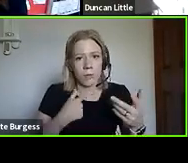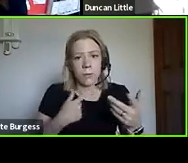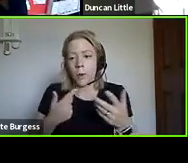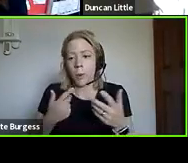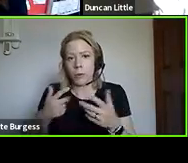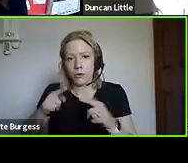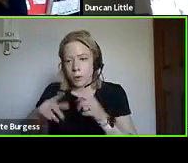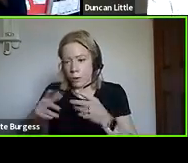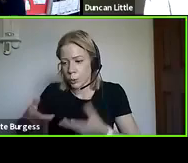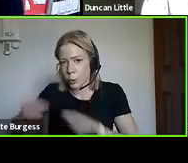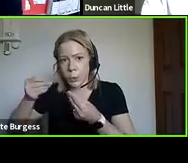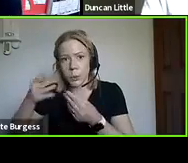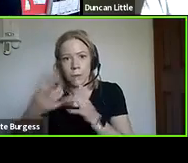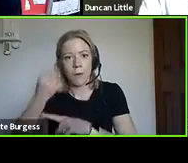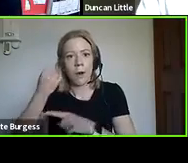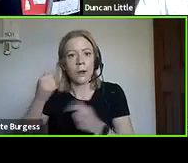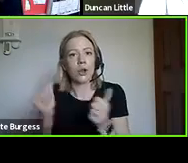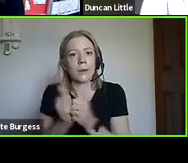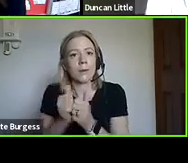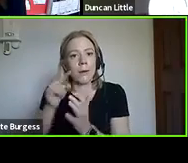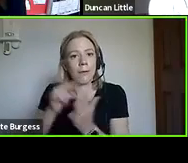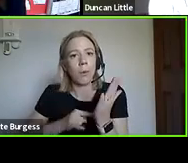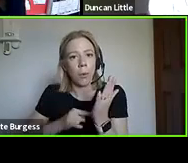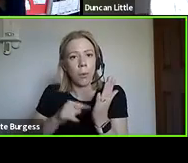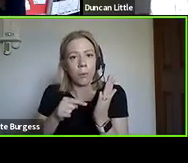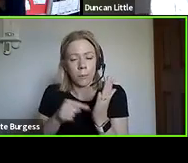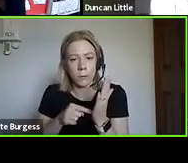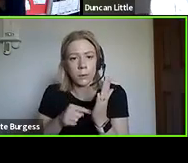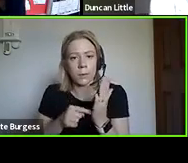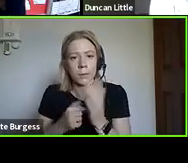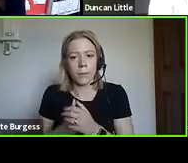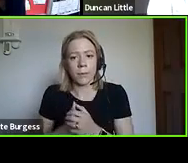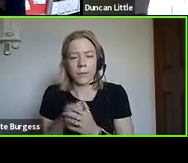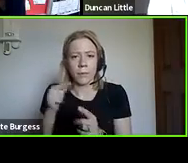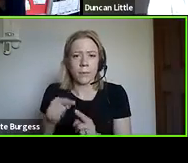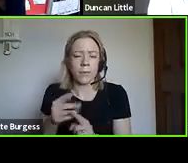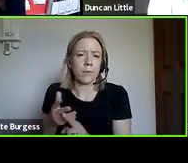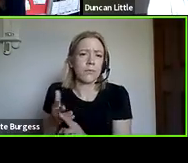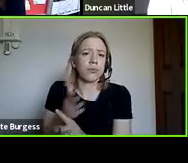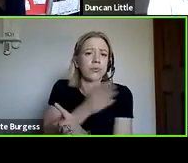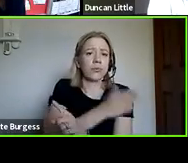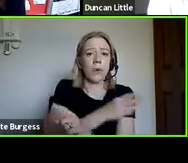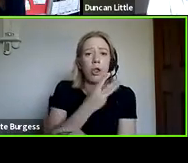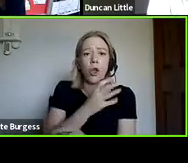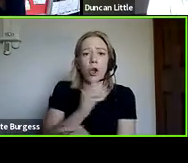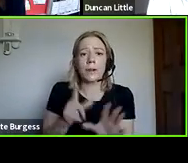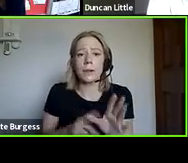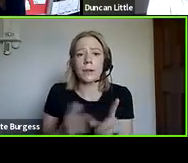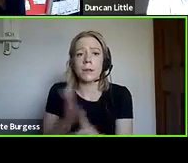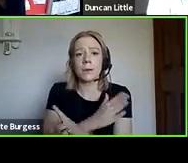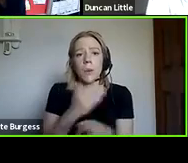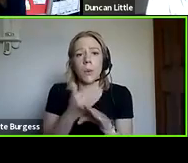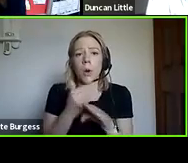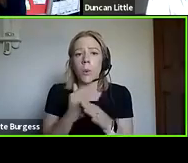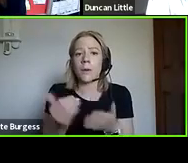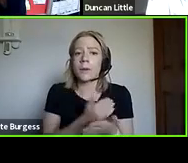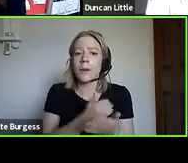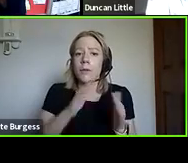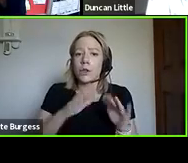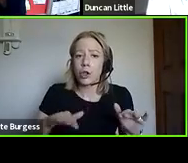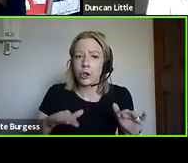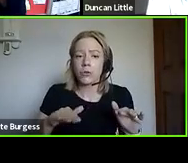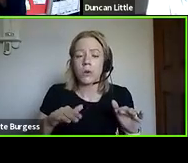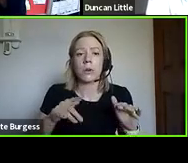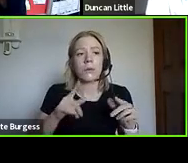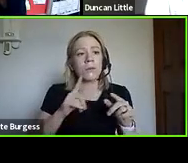our consent forms. So each year, and this goes back like 30 or more years, where I was working with Save the Children and going to